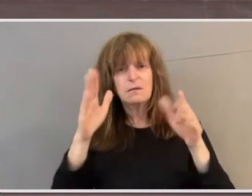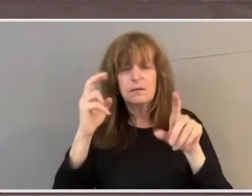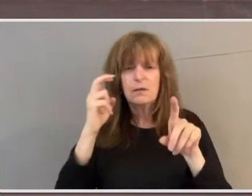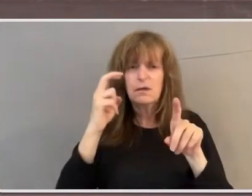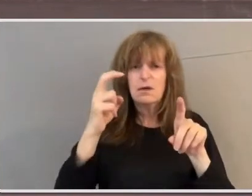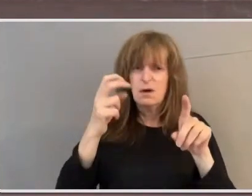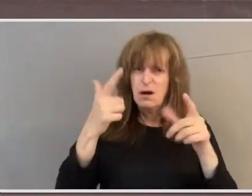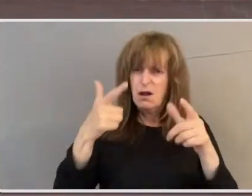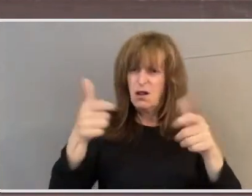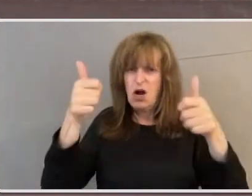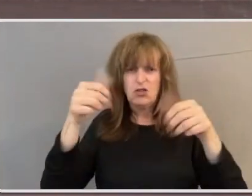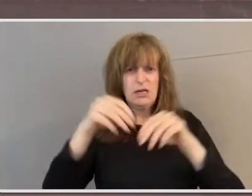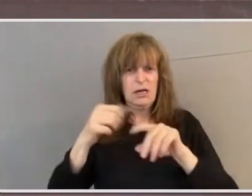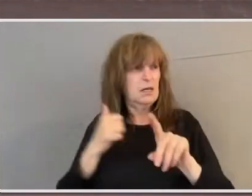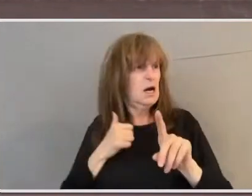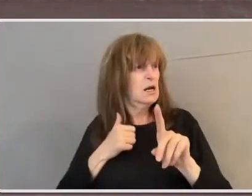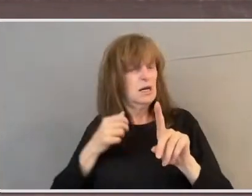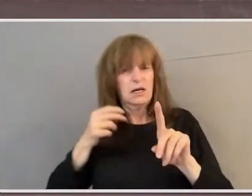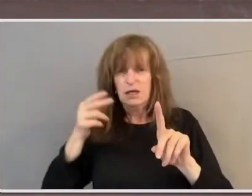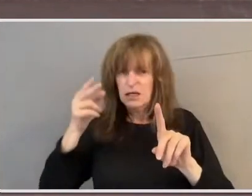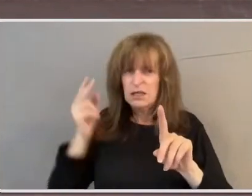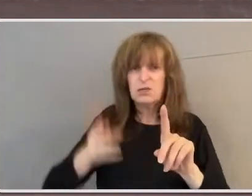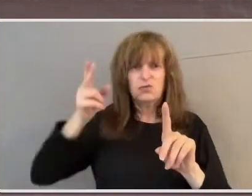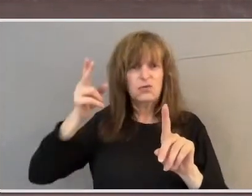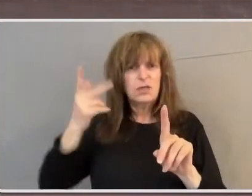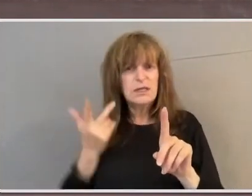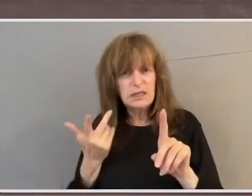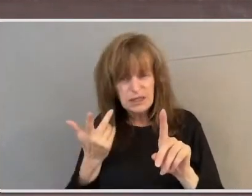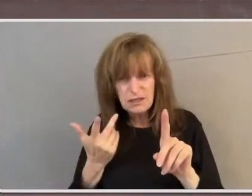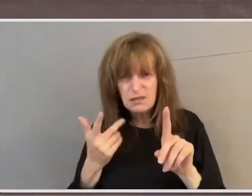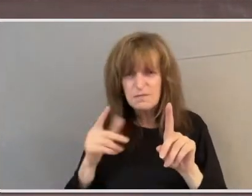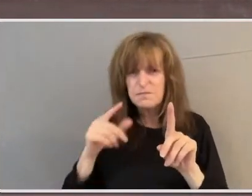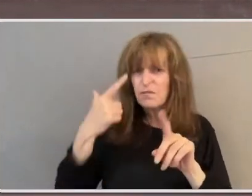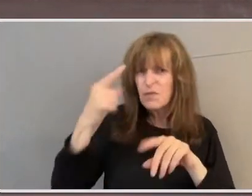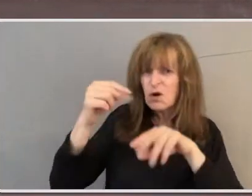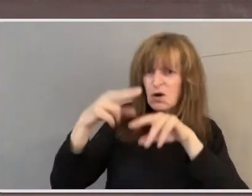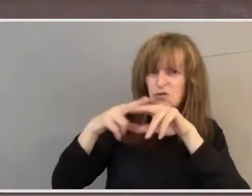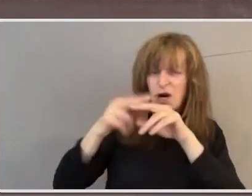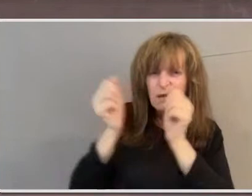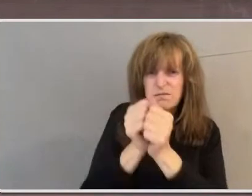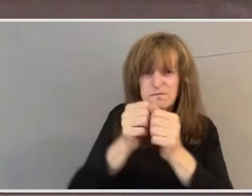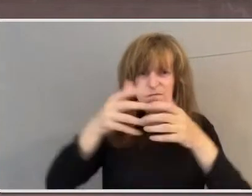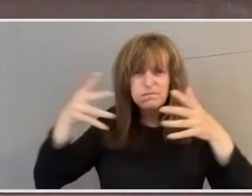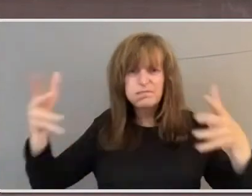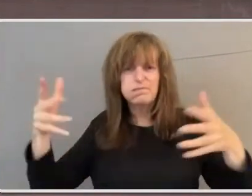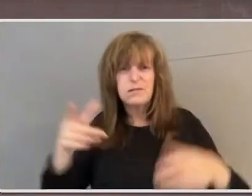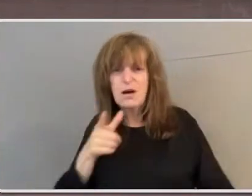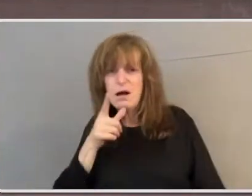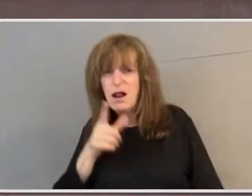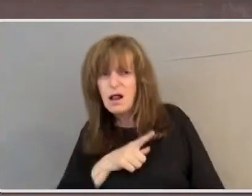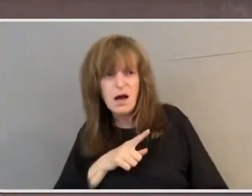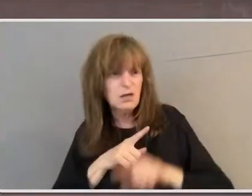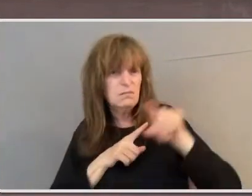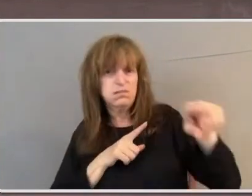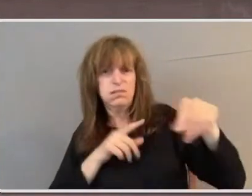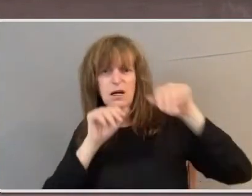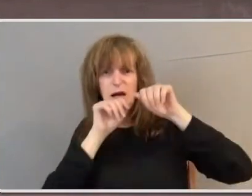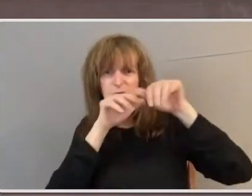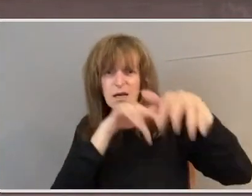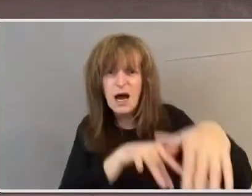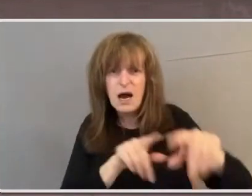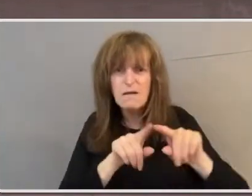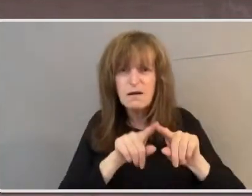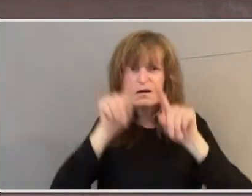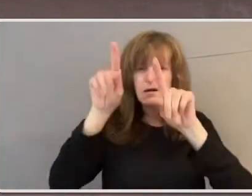GO train service to London, Niagara, and Bowmanville. And it's why we're building the all-new